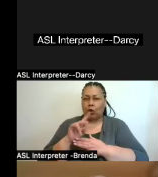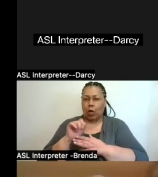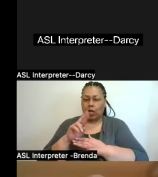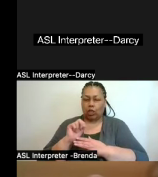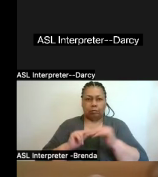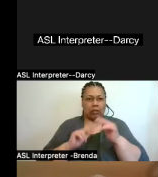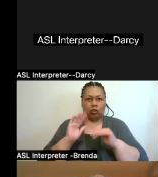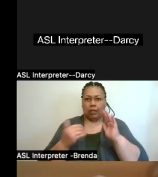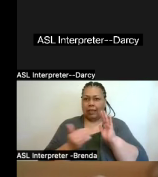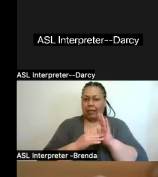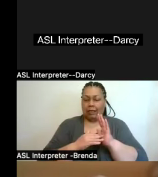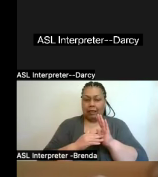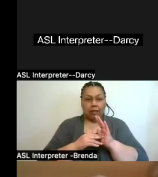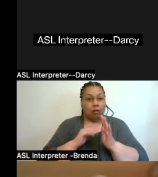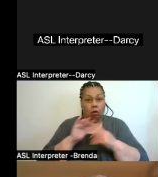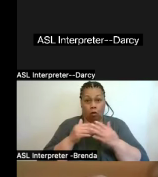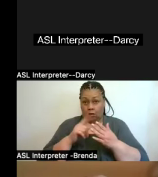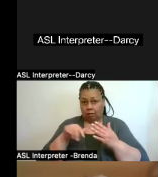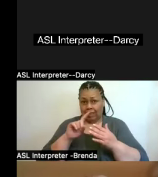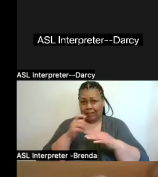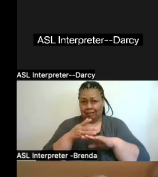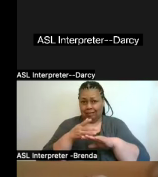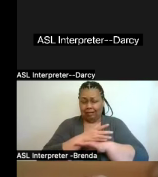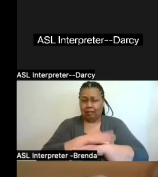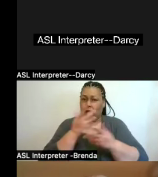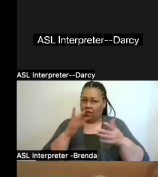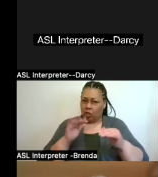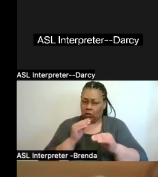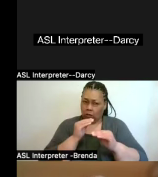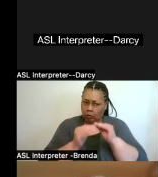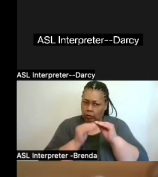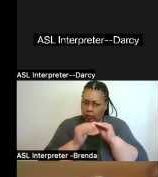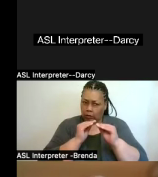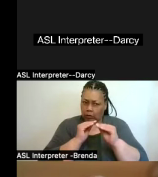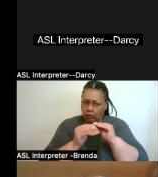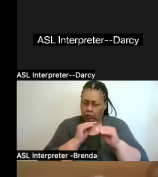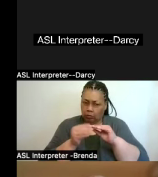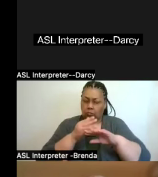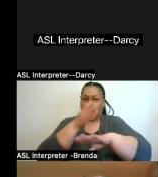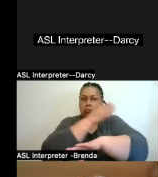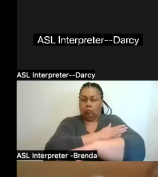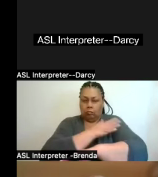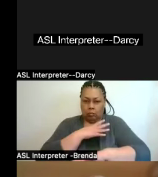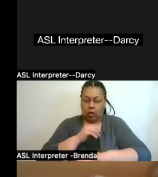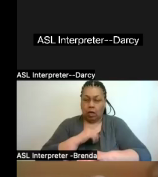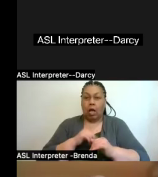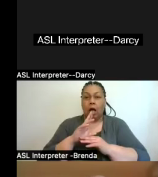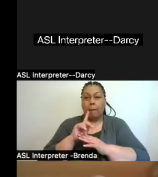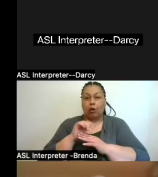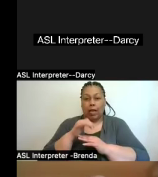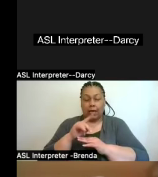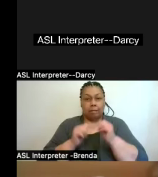fact, all of the ones that needed improvements, they definitely improved. They upgraded and rebuilt most storage